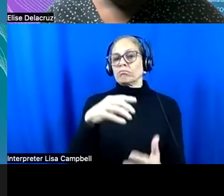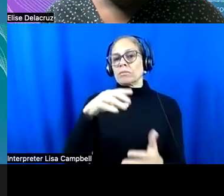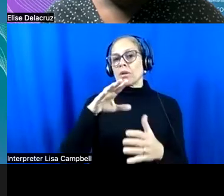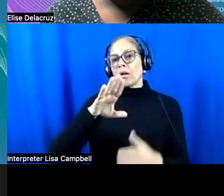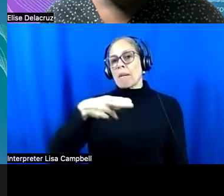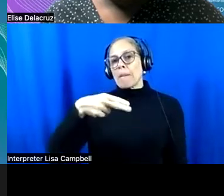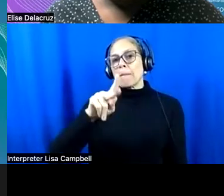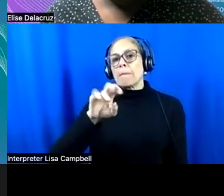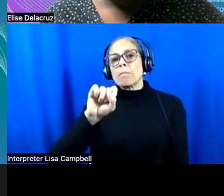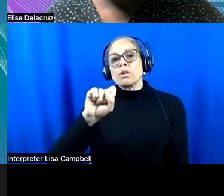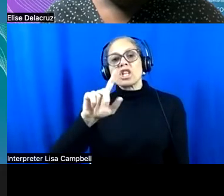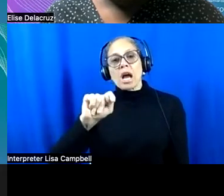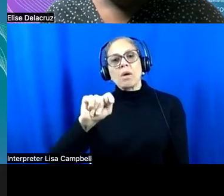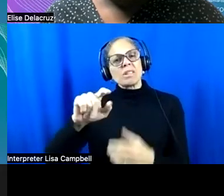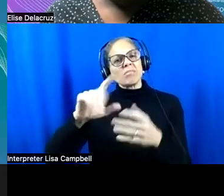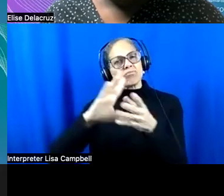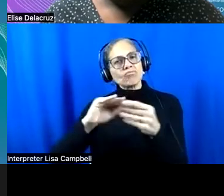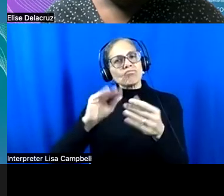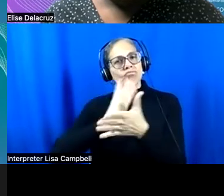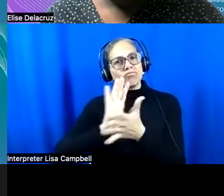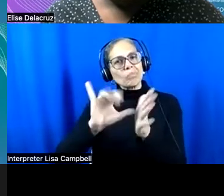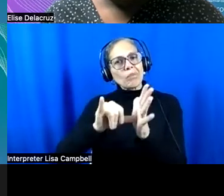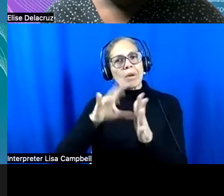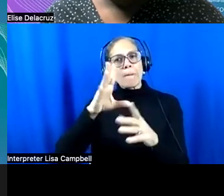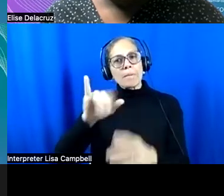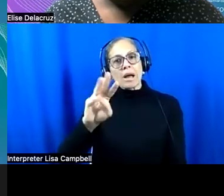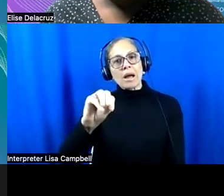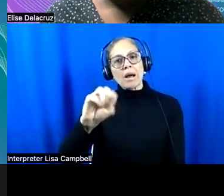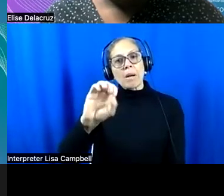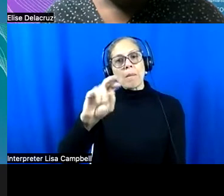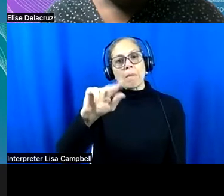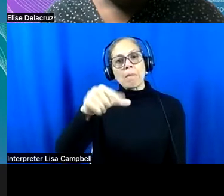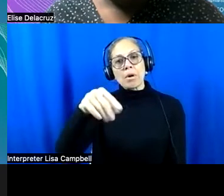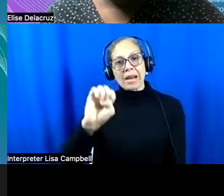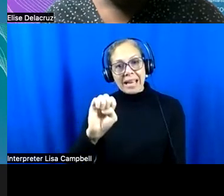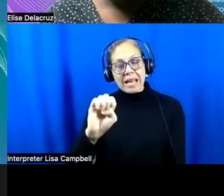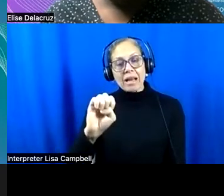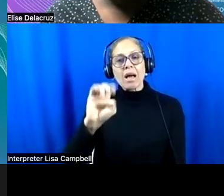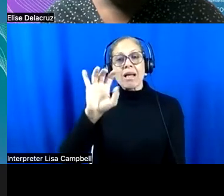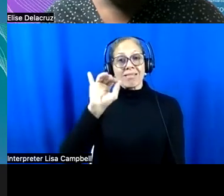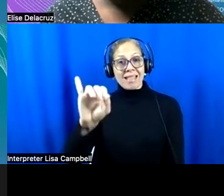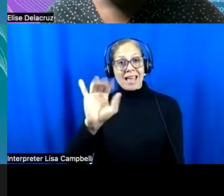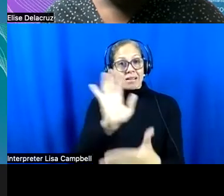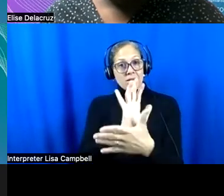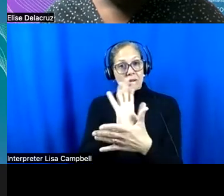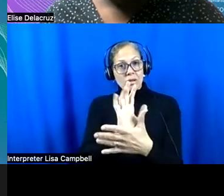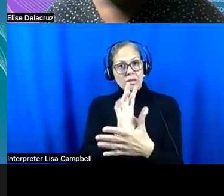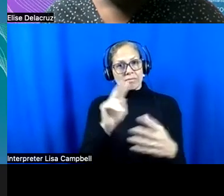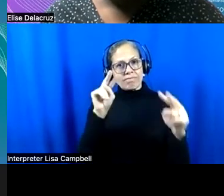Schools, a feature-length documentary by Monique Morris and Jacoba Atlas that takes a close look at the